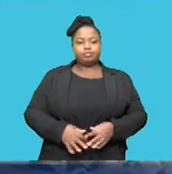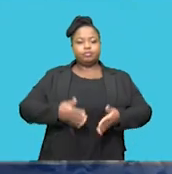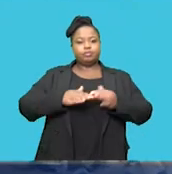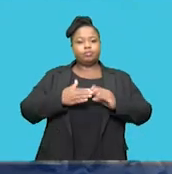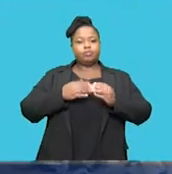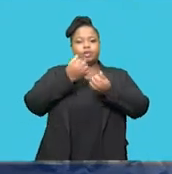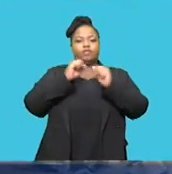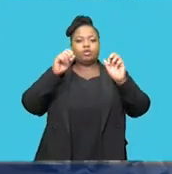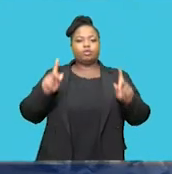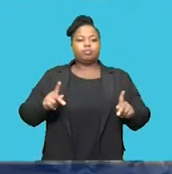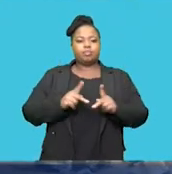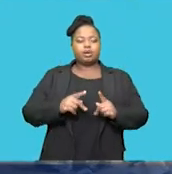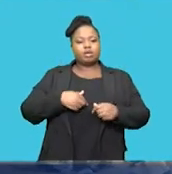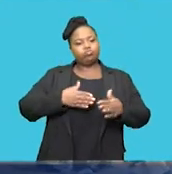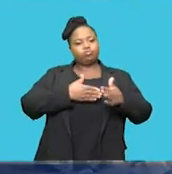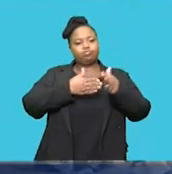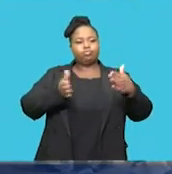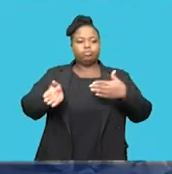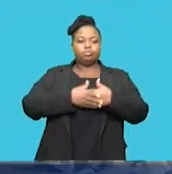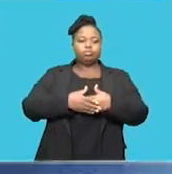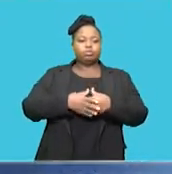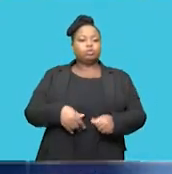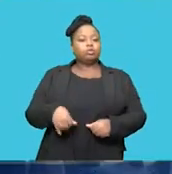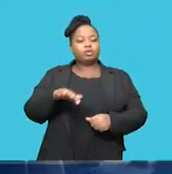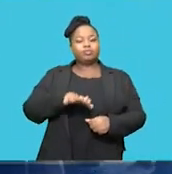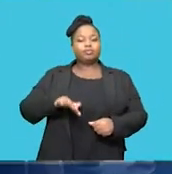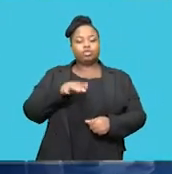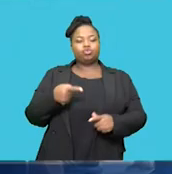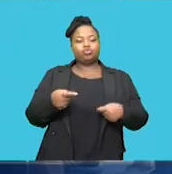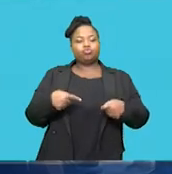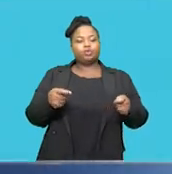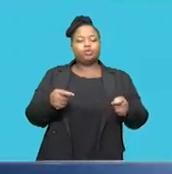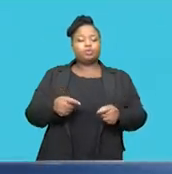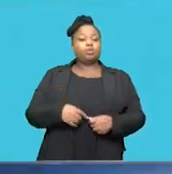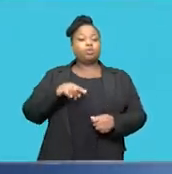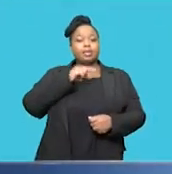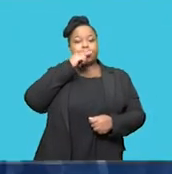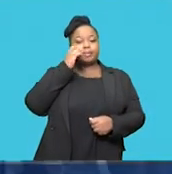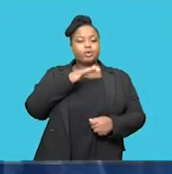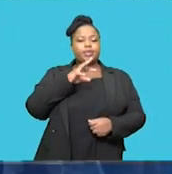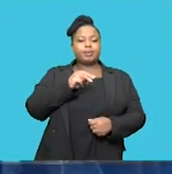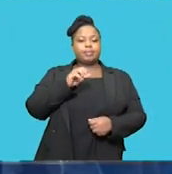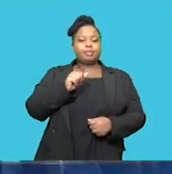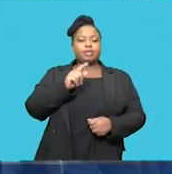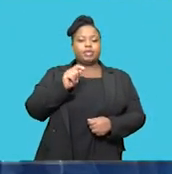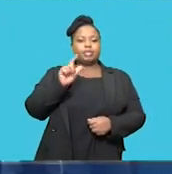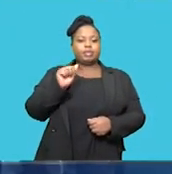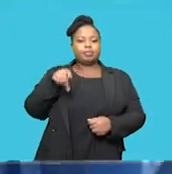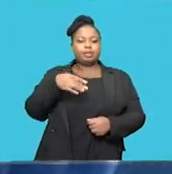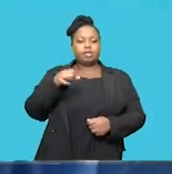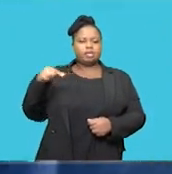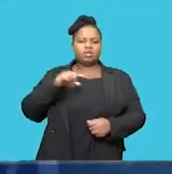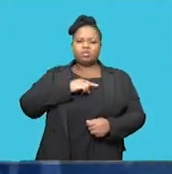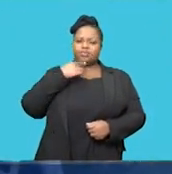Abahlali baseFreedom Park bavale mba indawo yodederho lwevenkile kulaa ndawo ebizwa iMatlapeng Center benyanzelisa